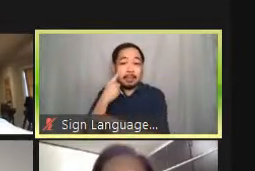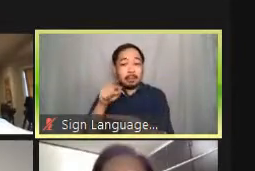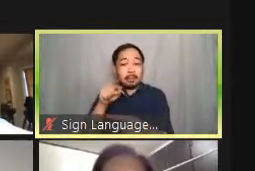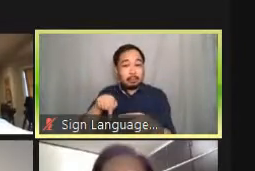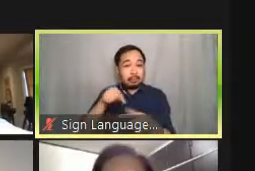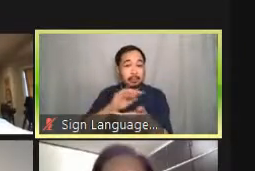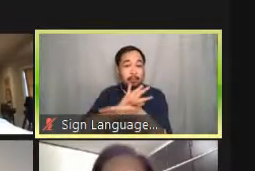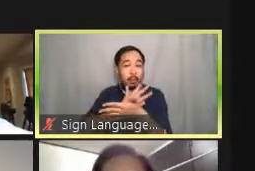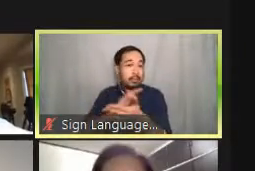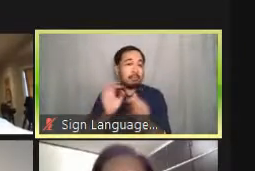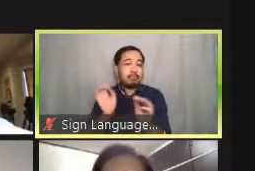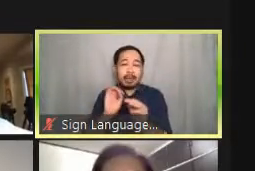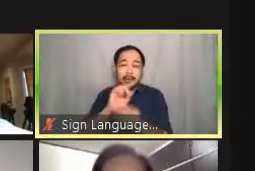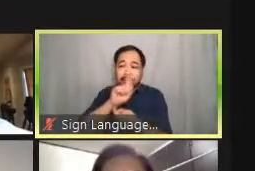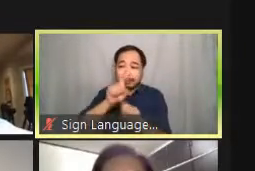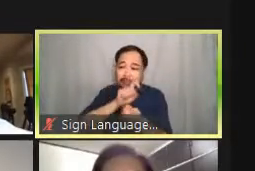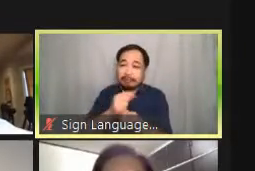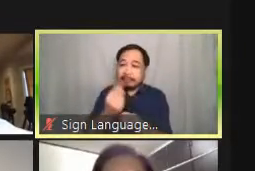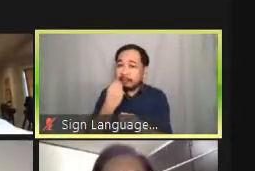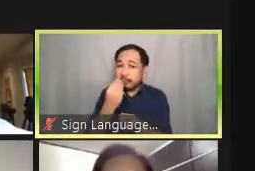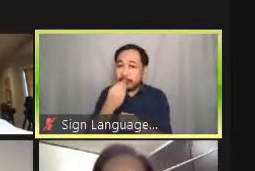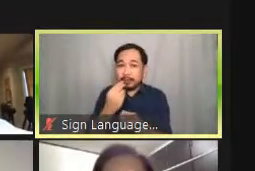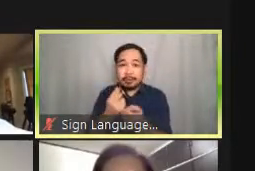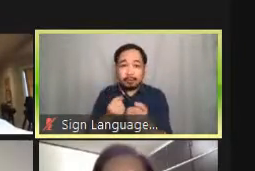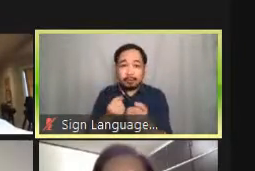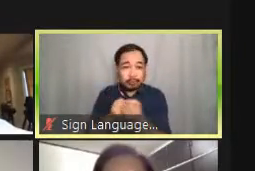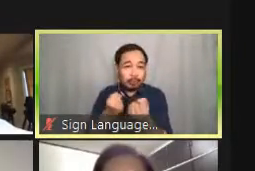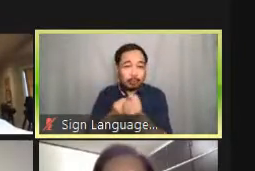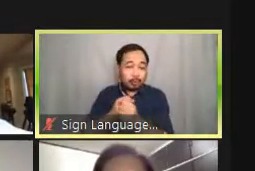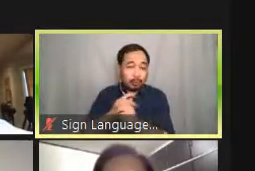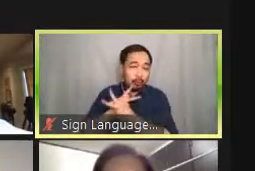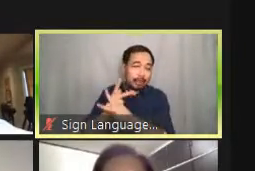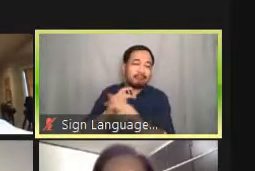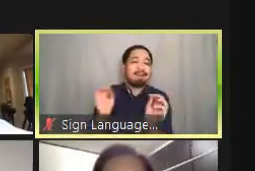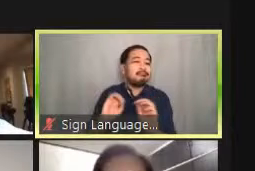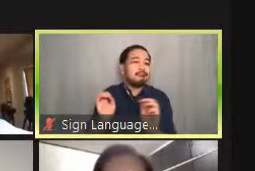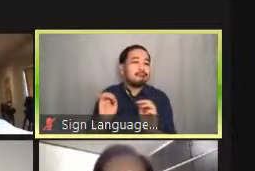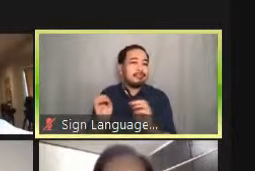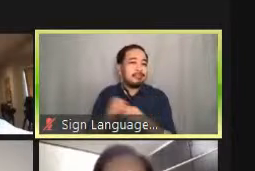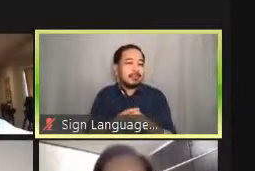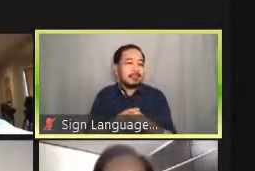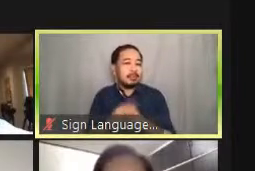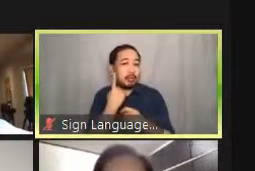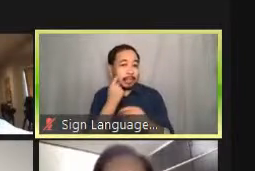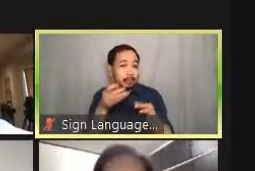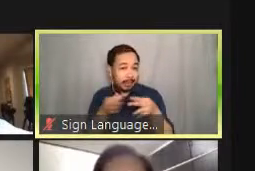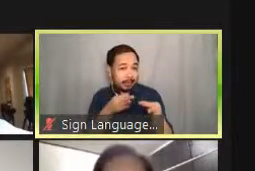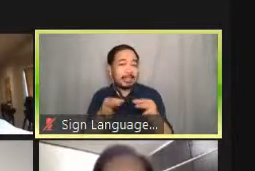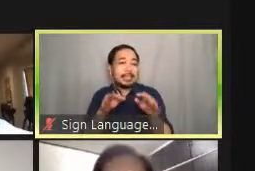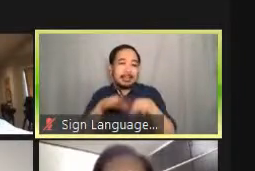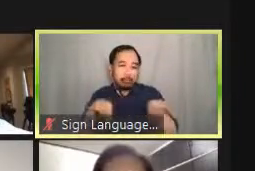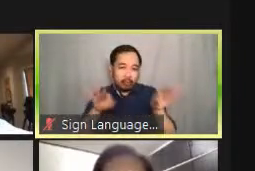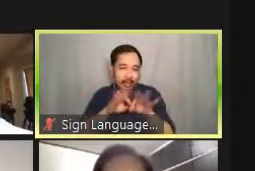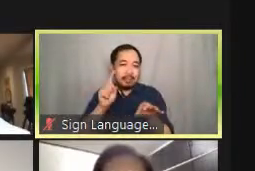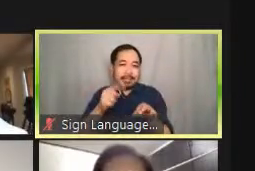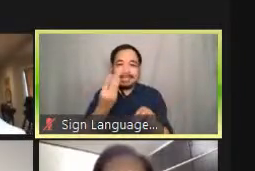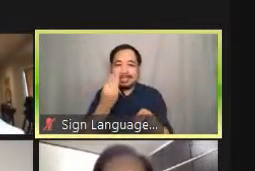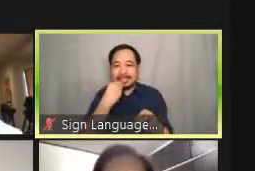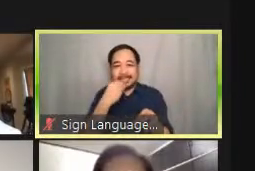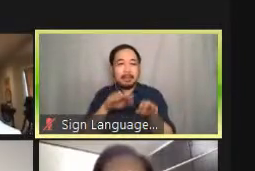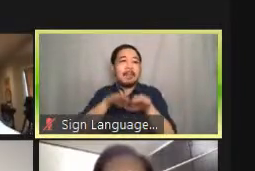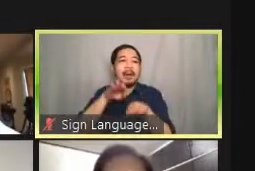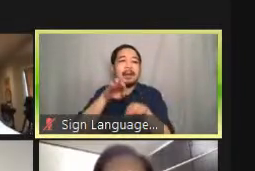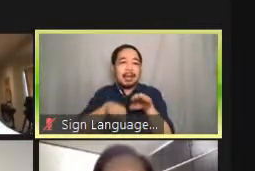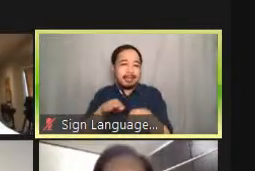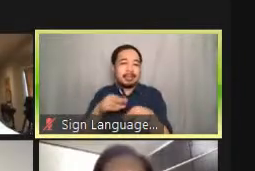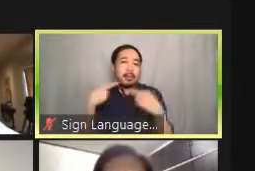COVID-19, there's no specific supplement that you may use to protect you again. Sabi pa rin natin, well balanced the